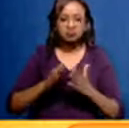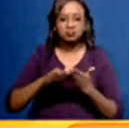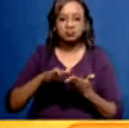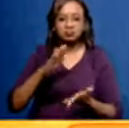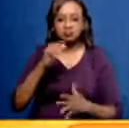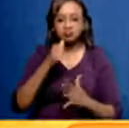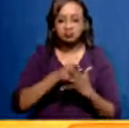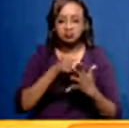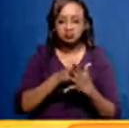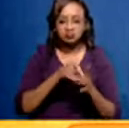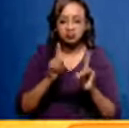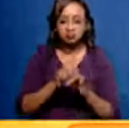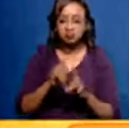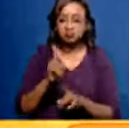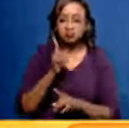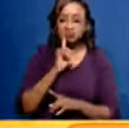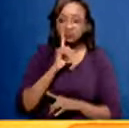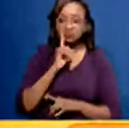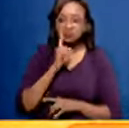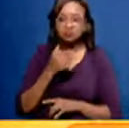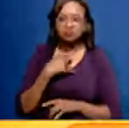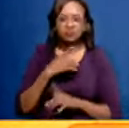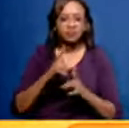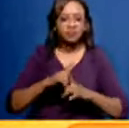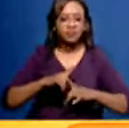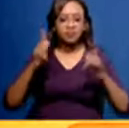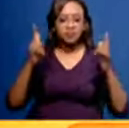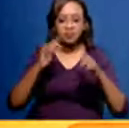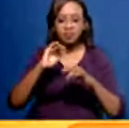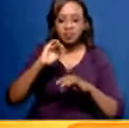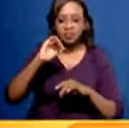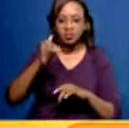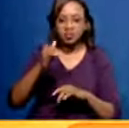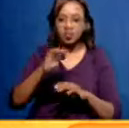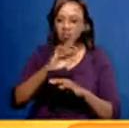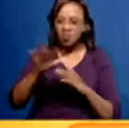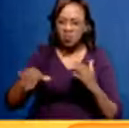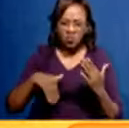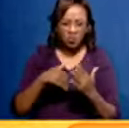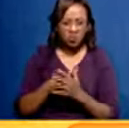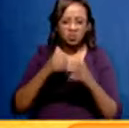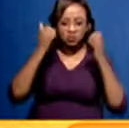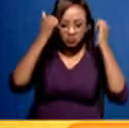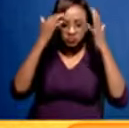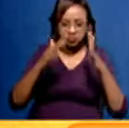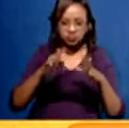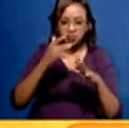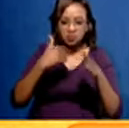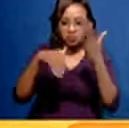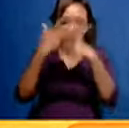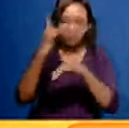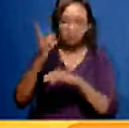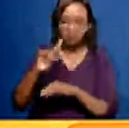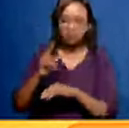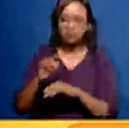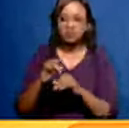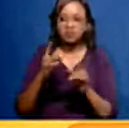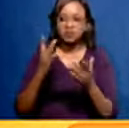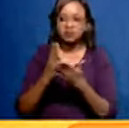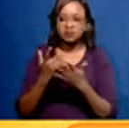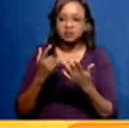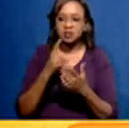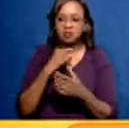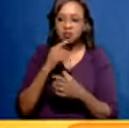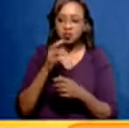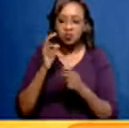tomorrow morning I have my first big town hall meeting at the university with all students of the University of Nairobi. Some of those who